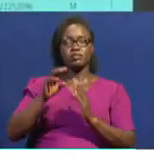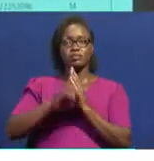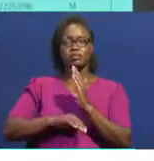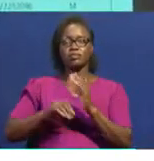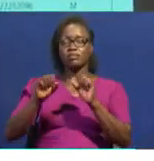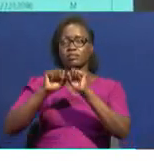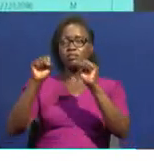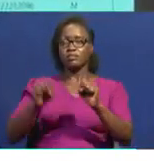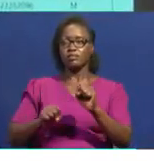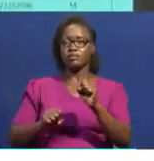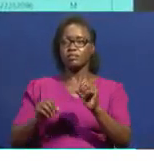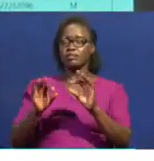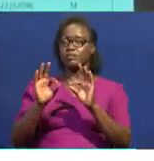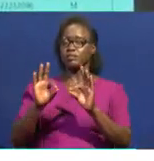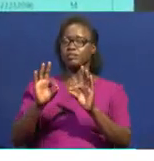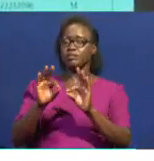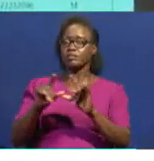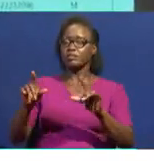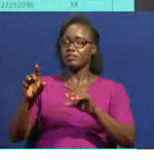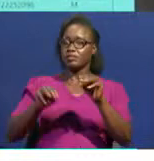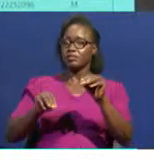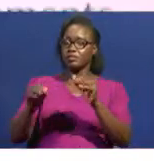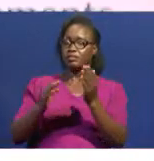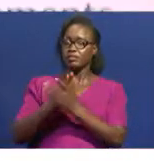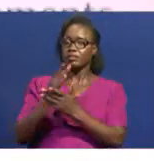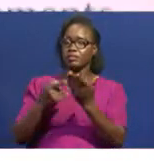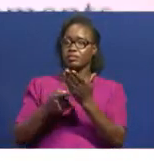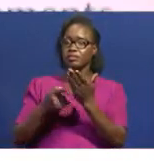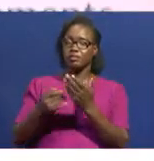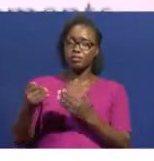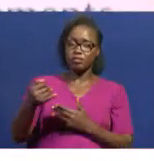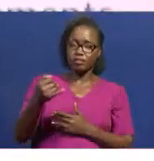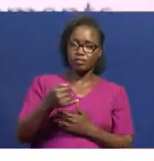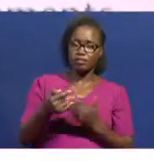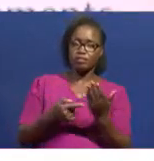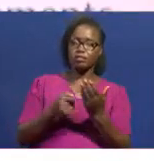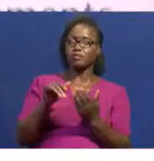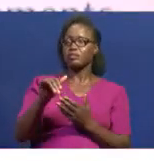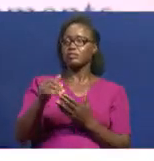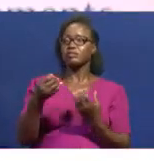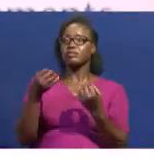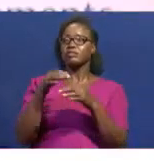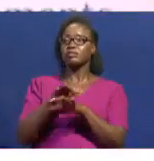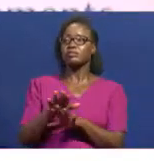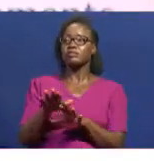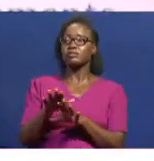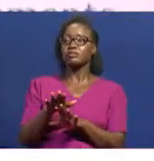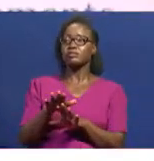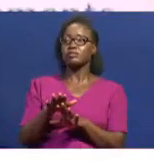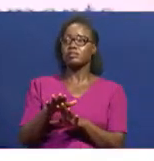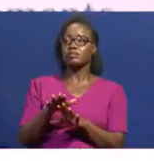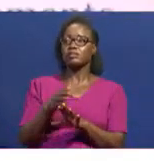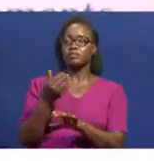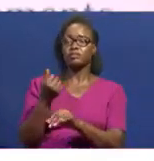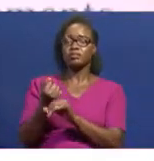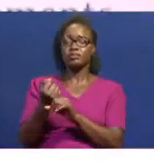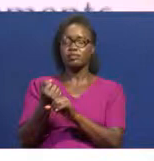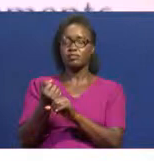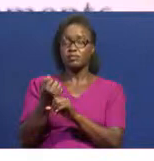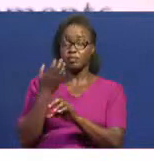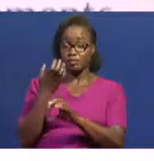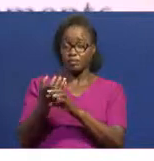will facilitate efficient land management through digital maps. It is a technology that integrates hardware,